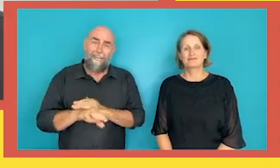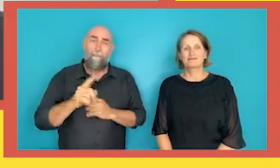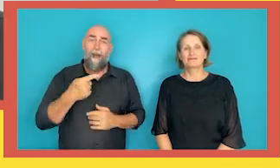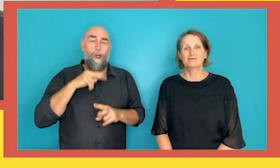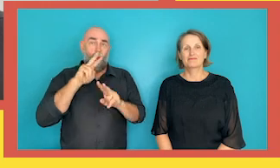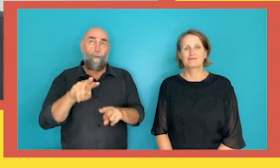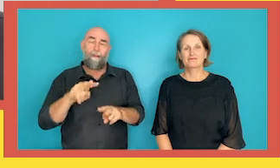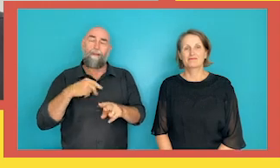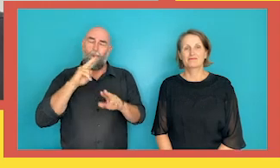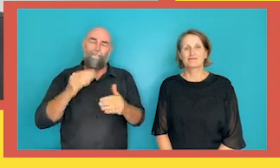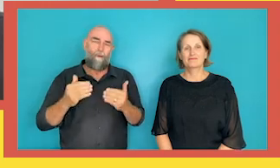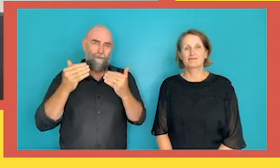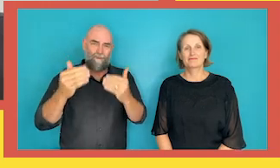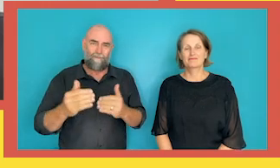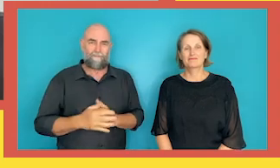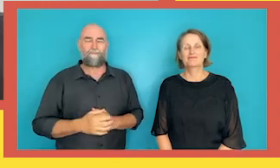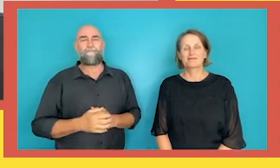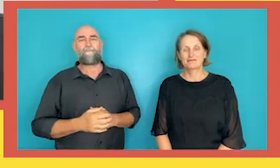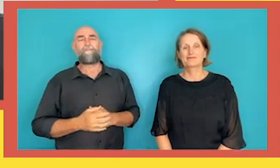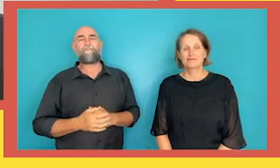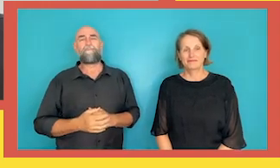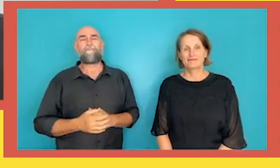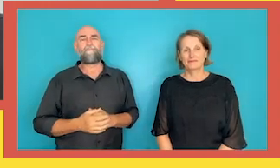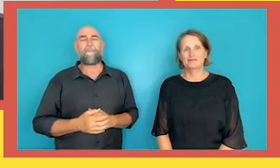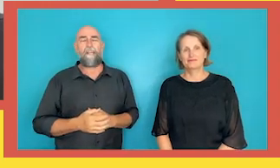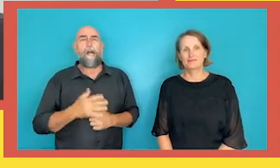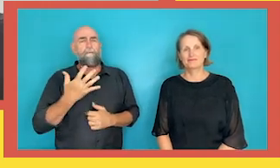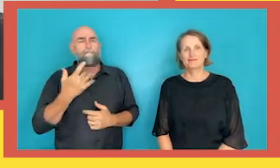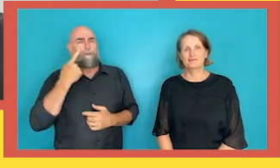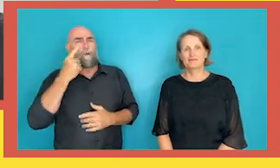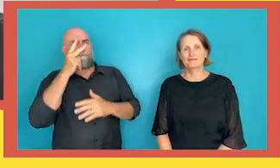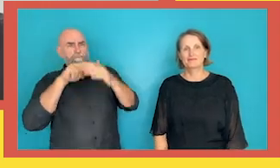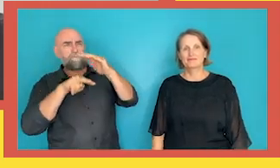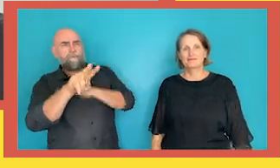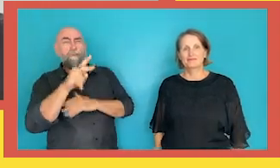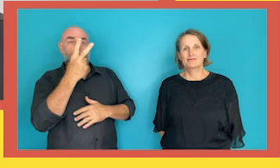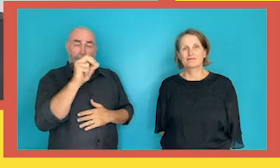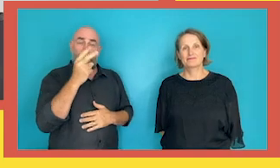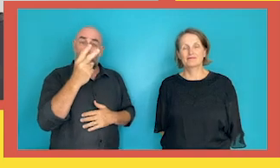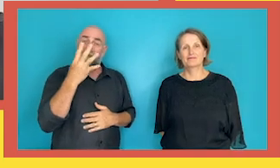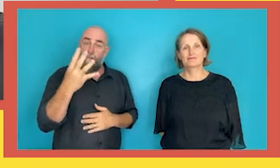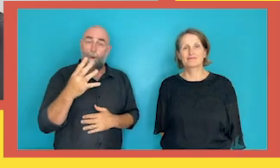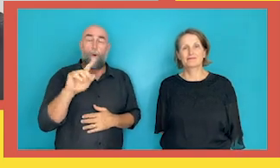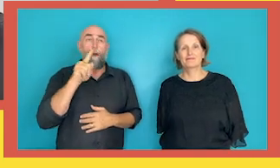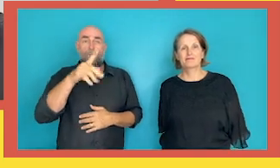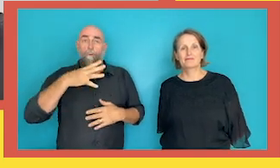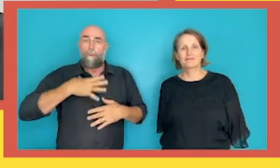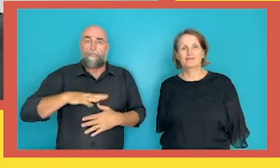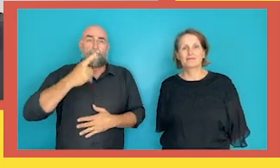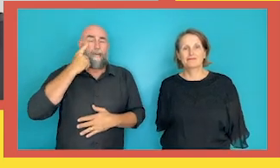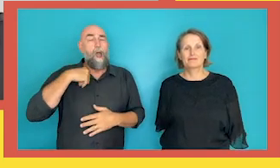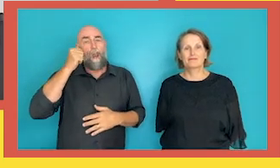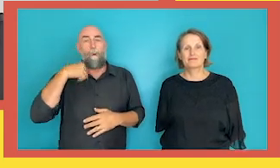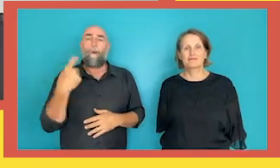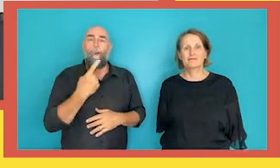I was thinking about how we could talk about what you're looking forward to in 2024, and I think everyone's going to say the Paralympic